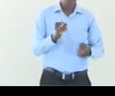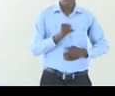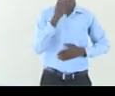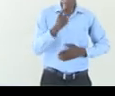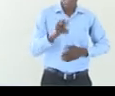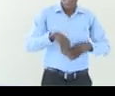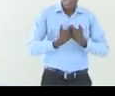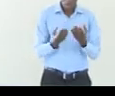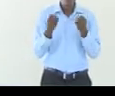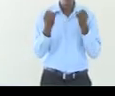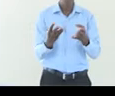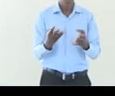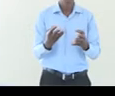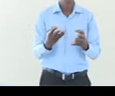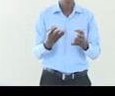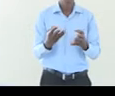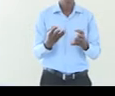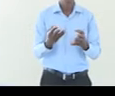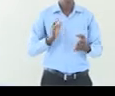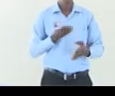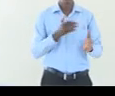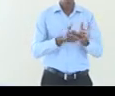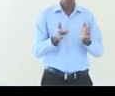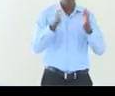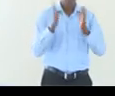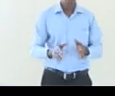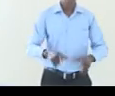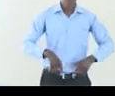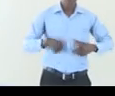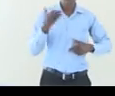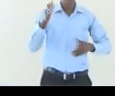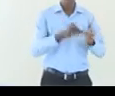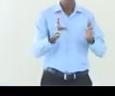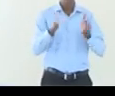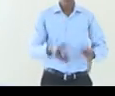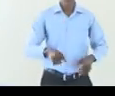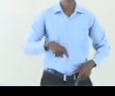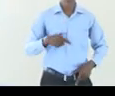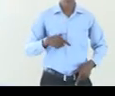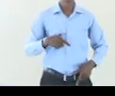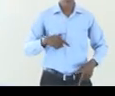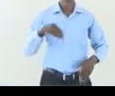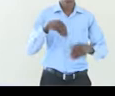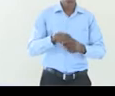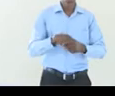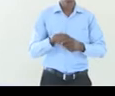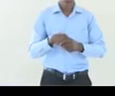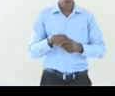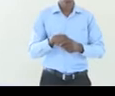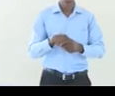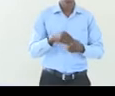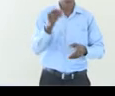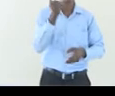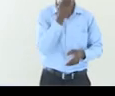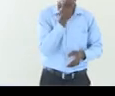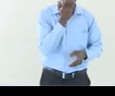tepid, you know what tepid means? Eh? If you carry akamo, an akamo done a day for fridge, if you